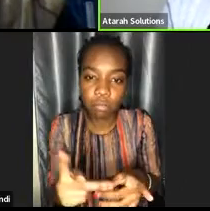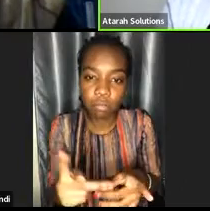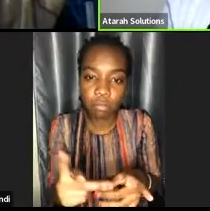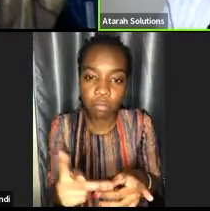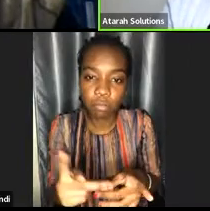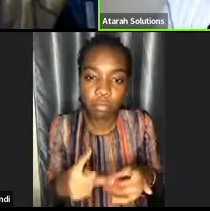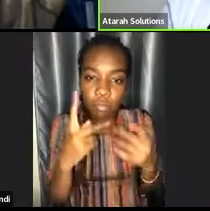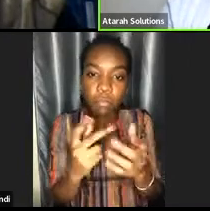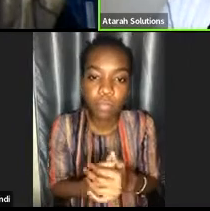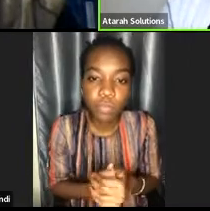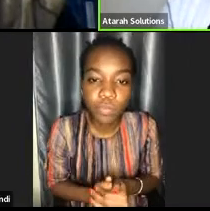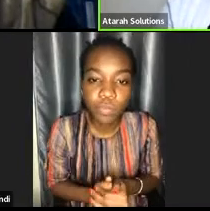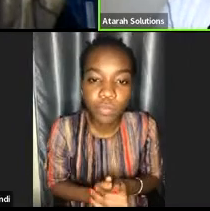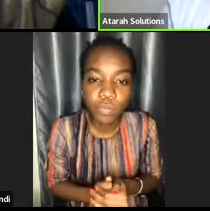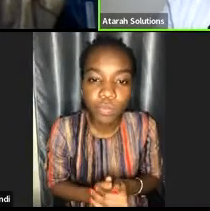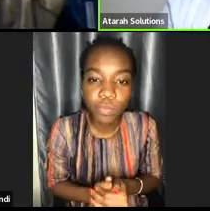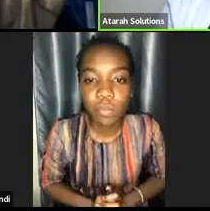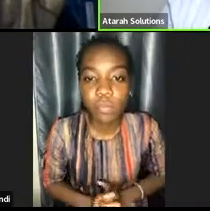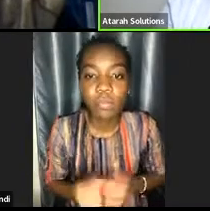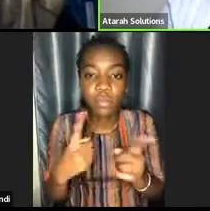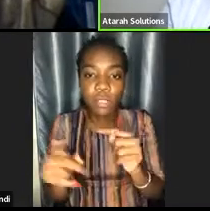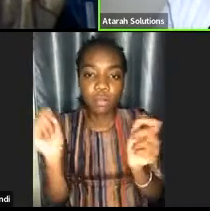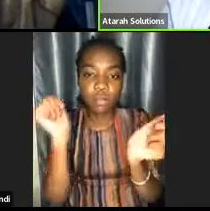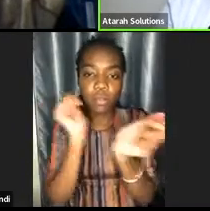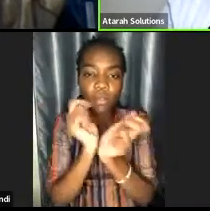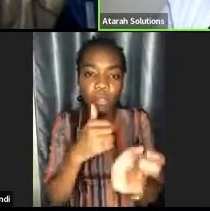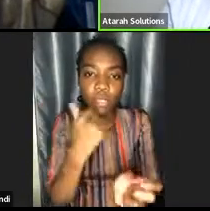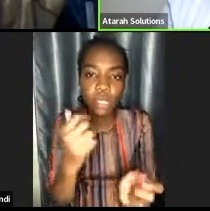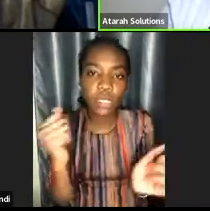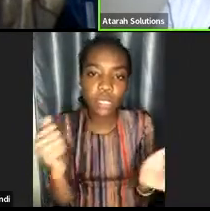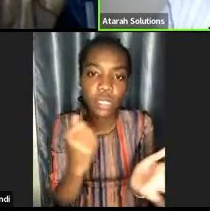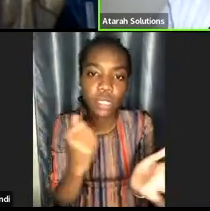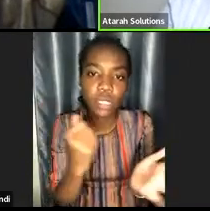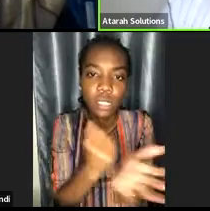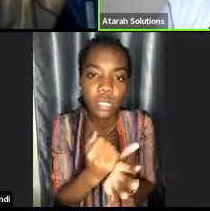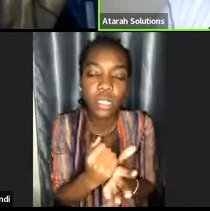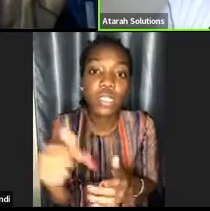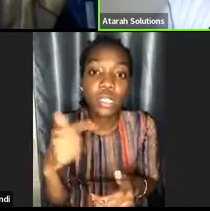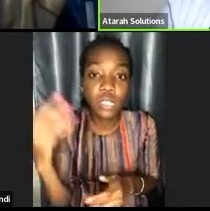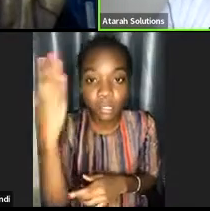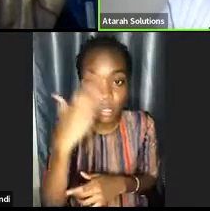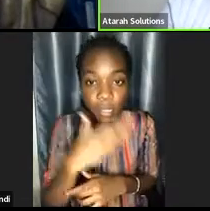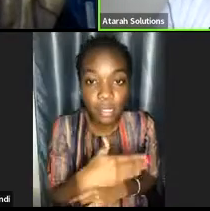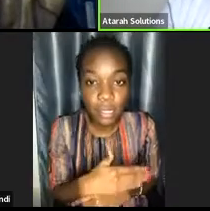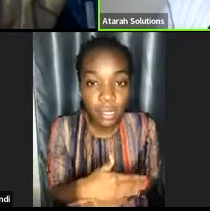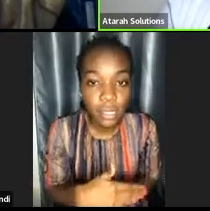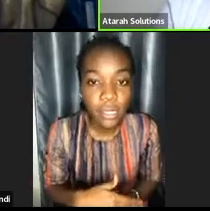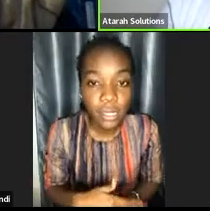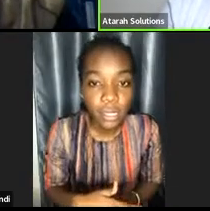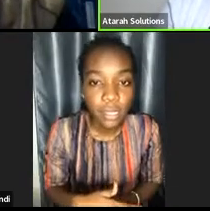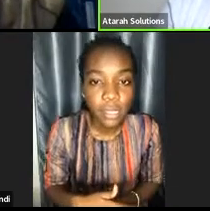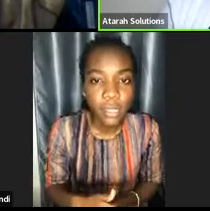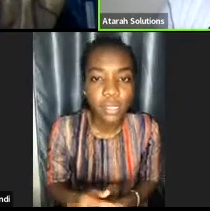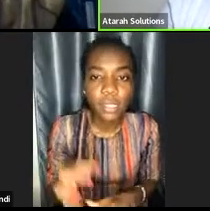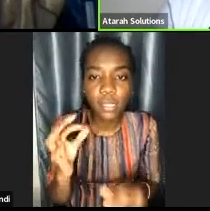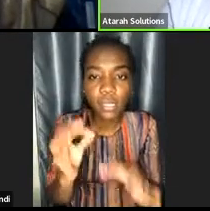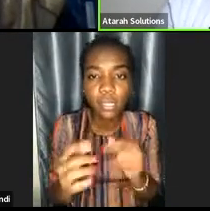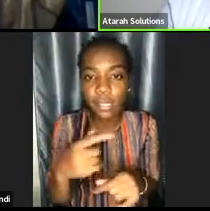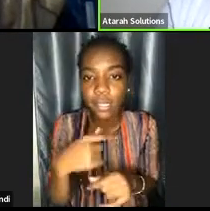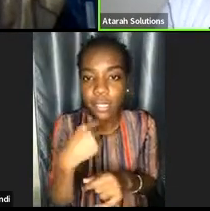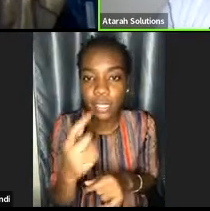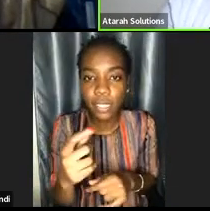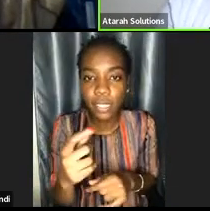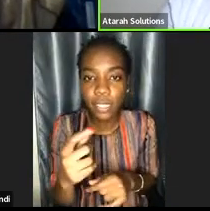But Paul Akanang is saying employees in the face of the judicial are said to be weaker, yet employees